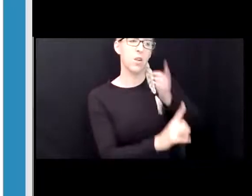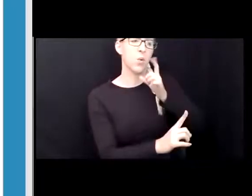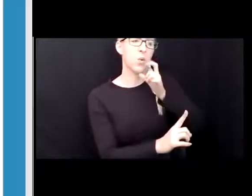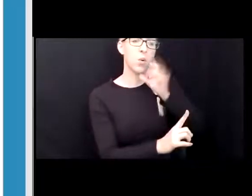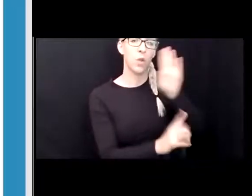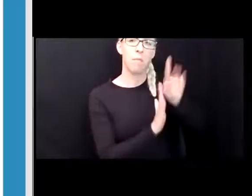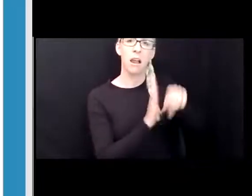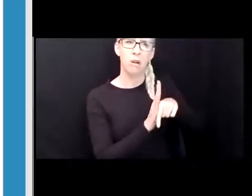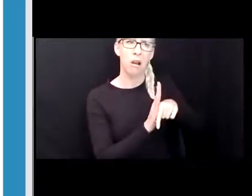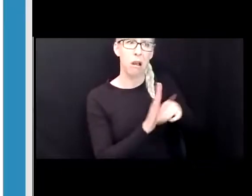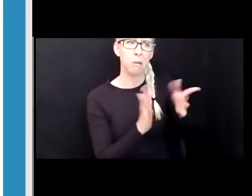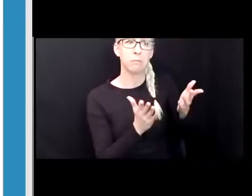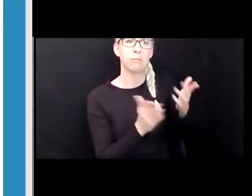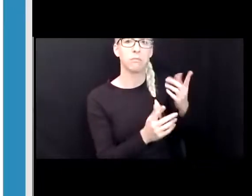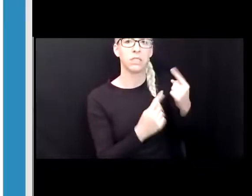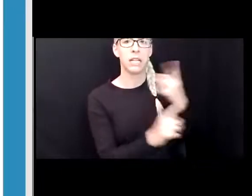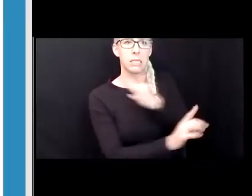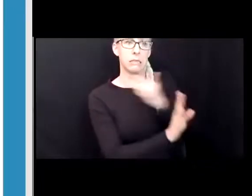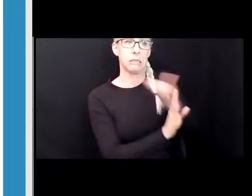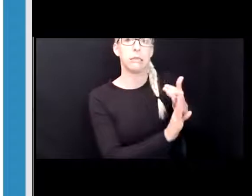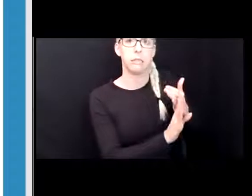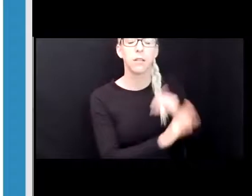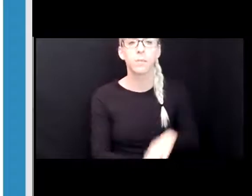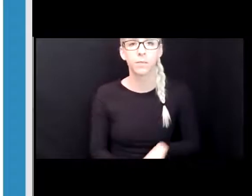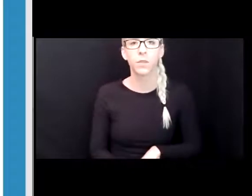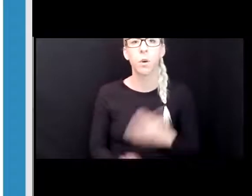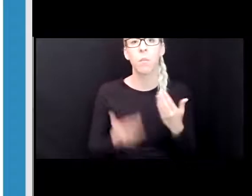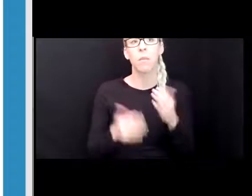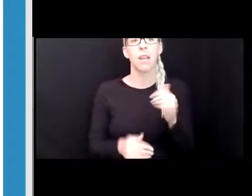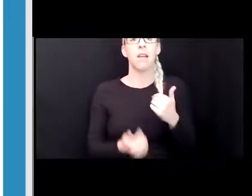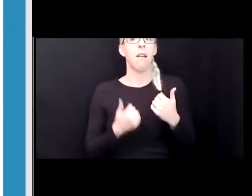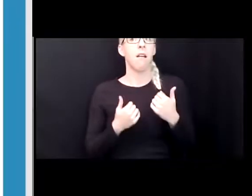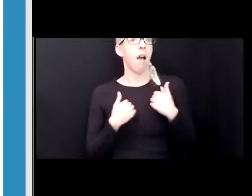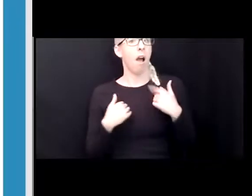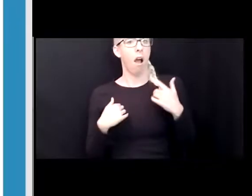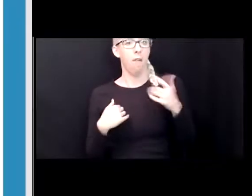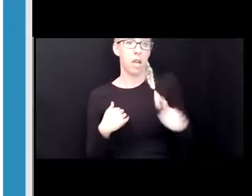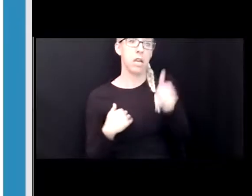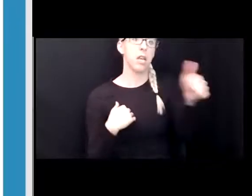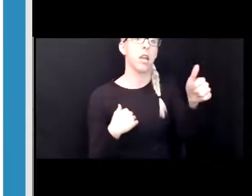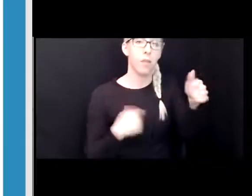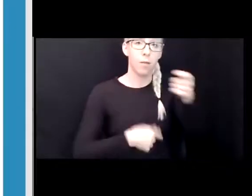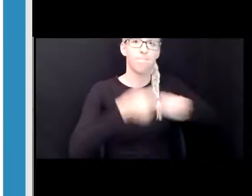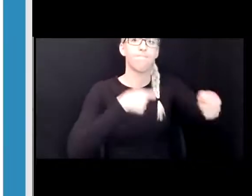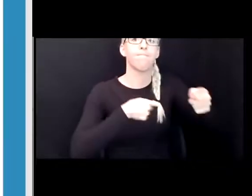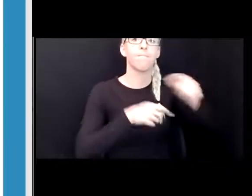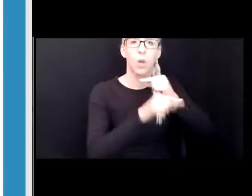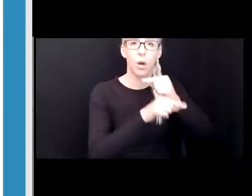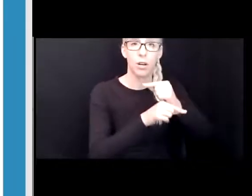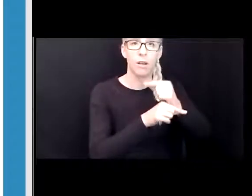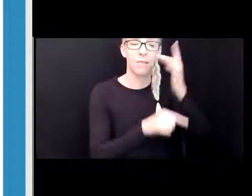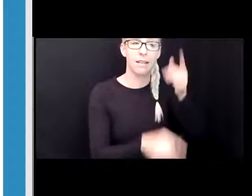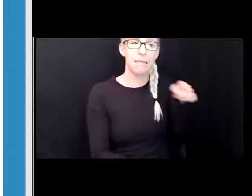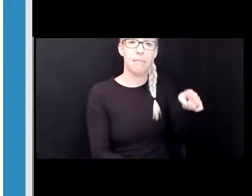else in the family that might come in as a successor guardian, making sure they qualify. So that is an